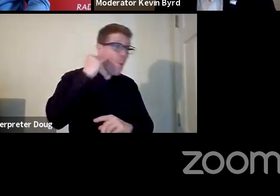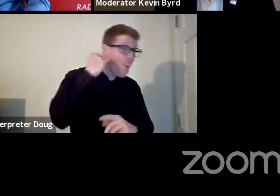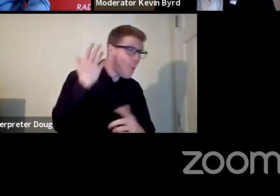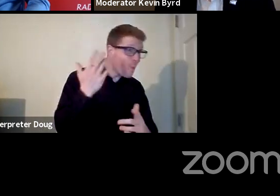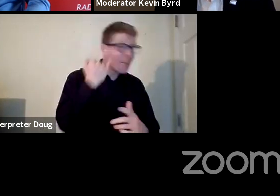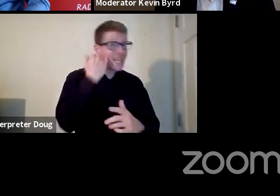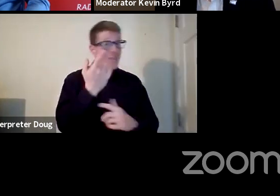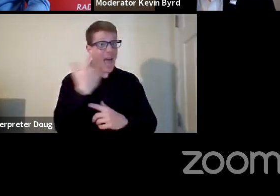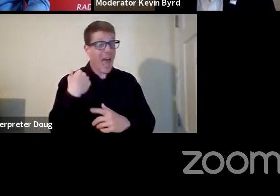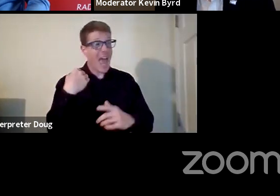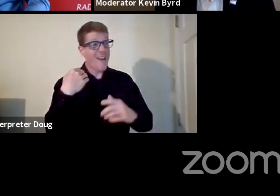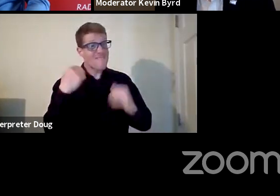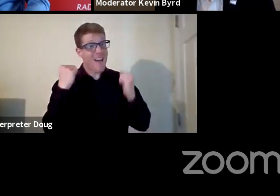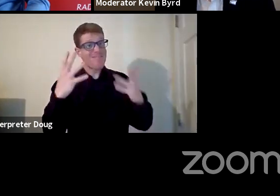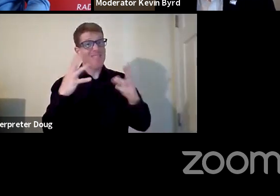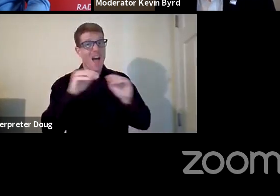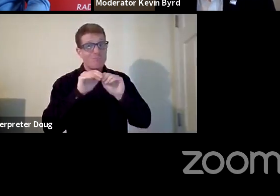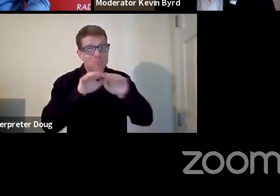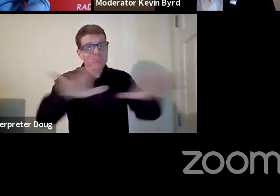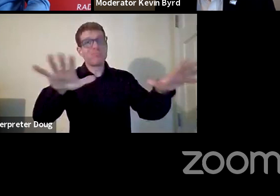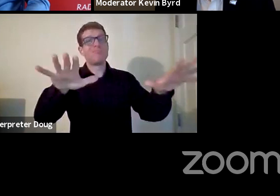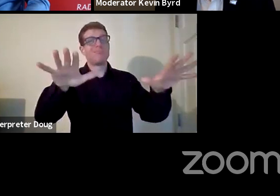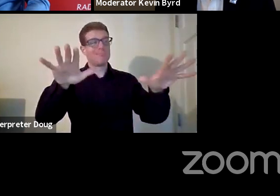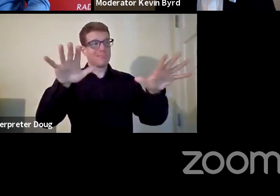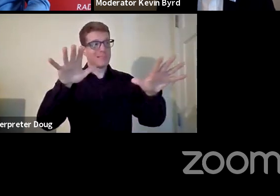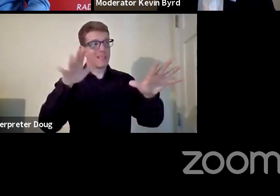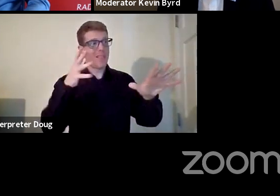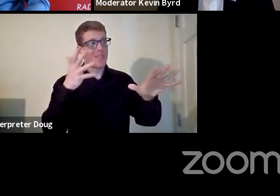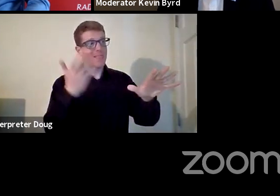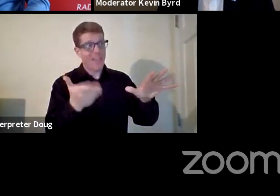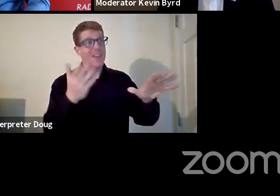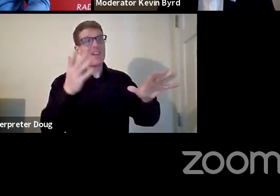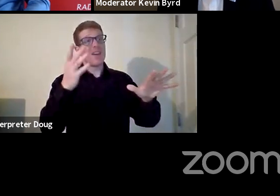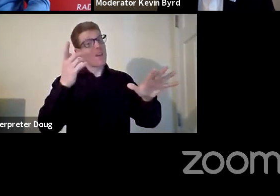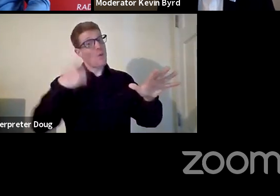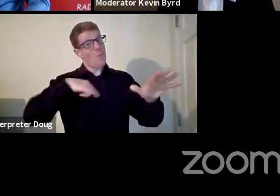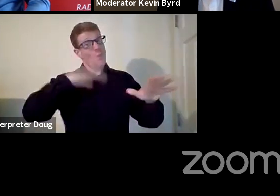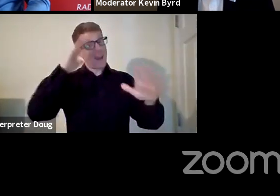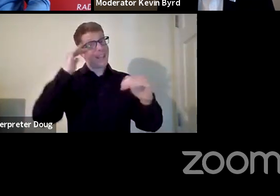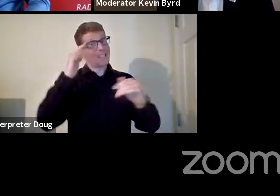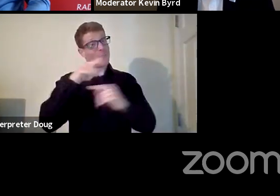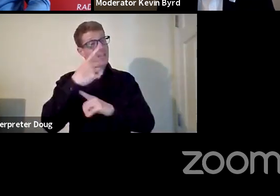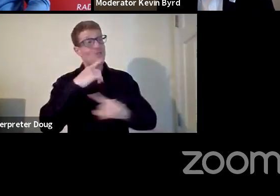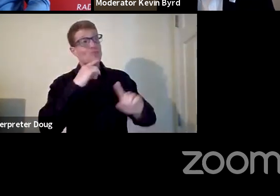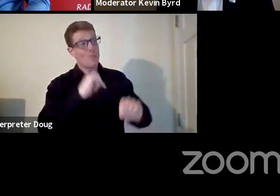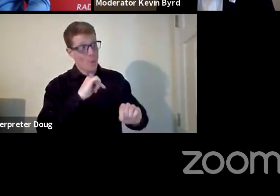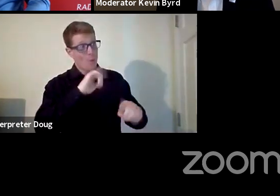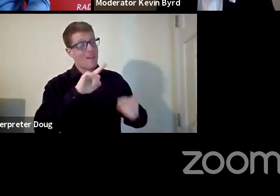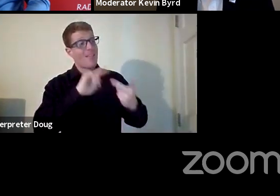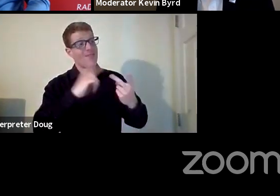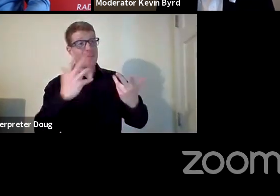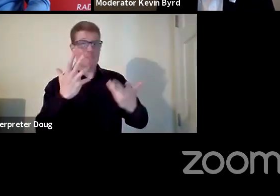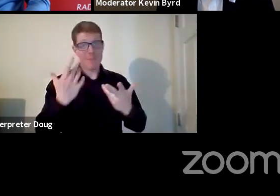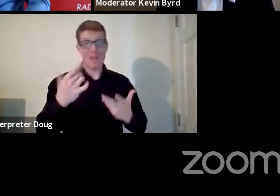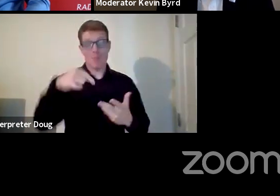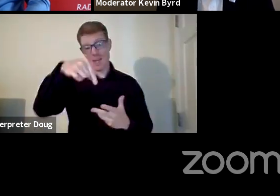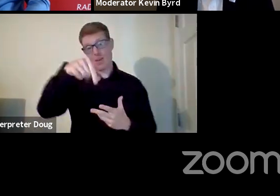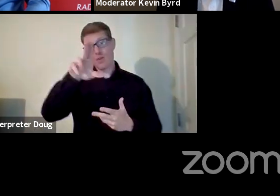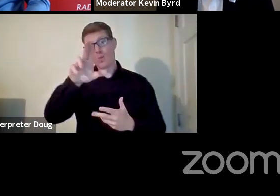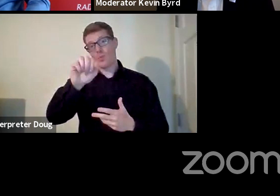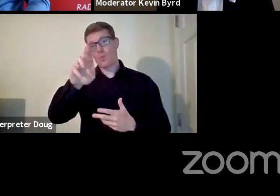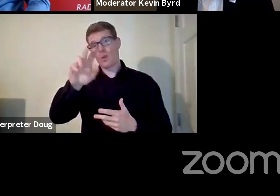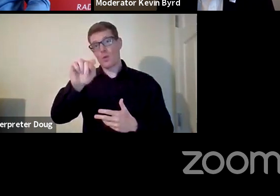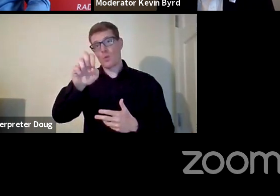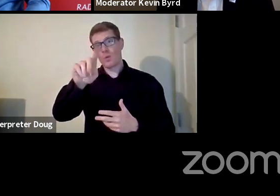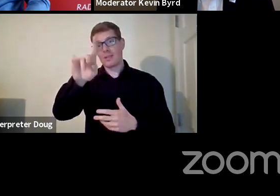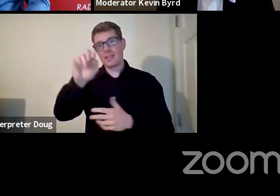and we're going to expect them to go into quarantine and perhaps be tested. So we have to